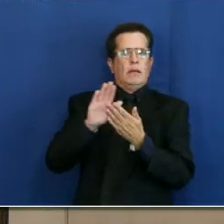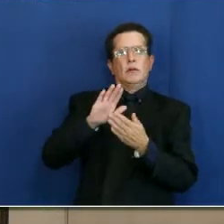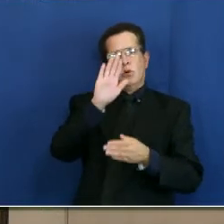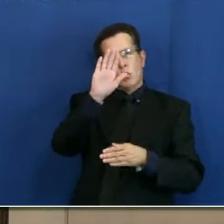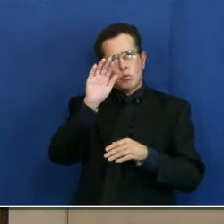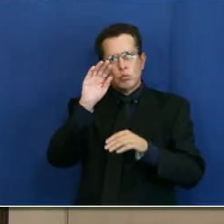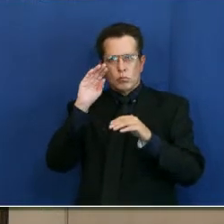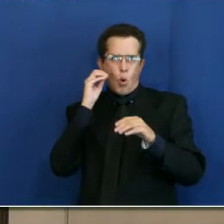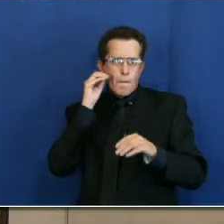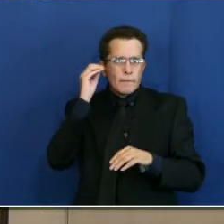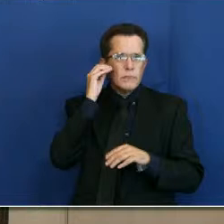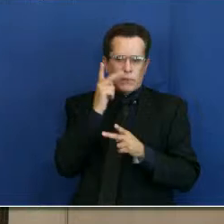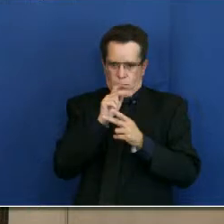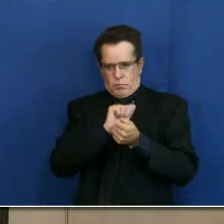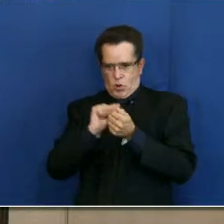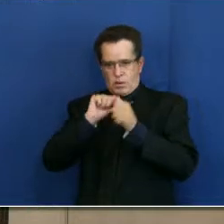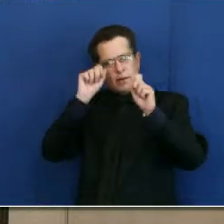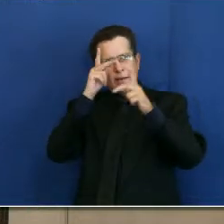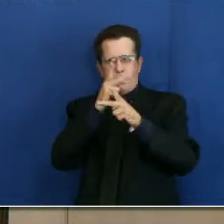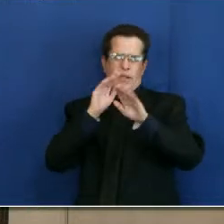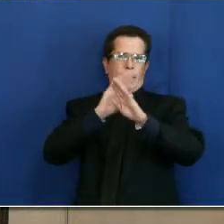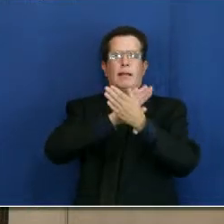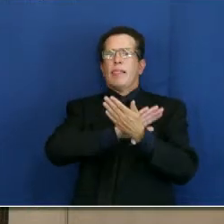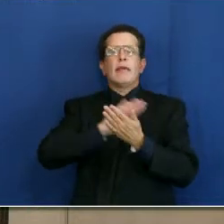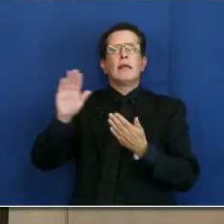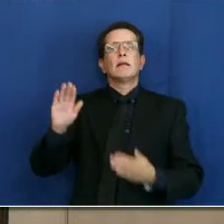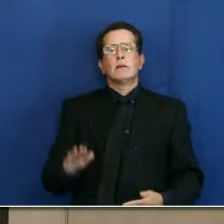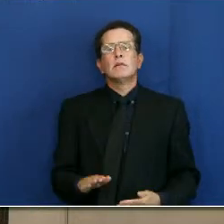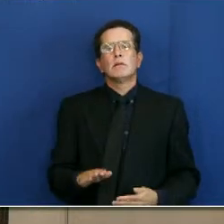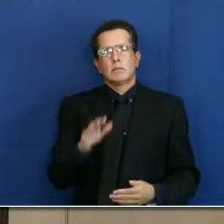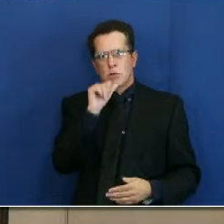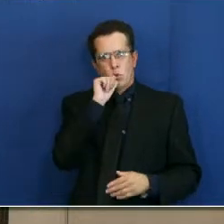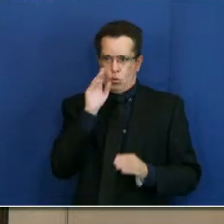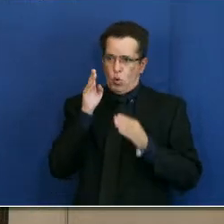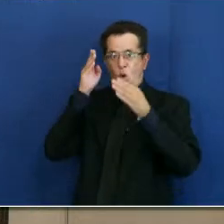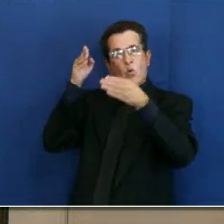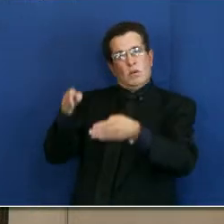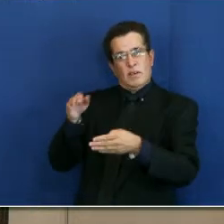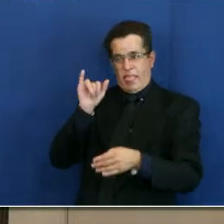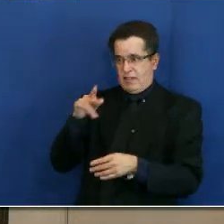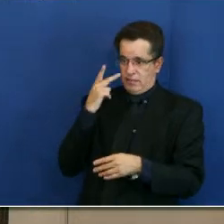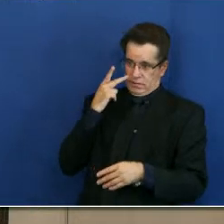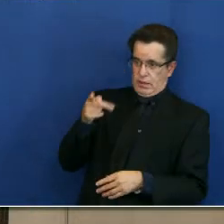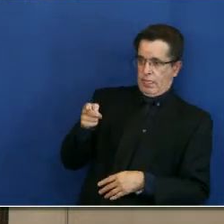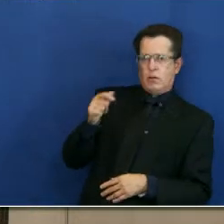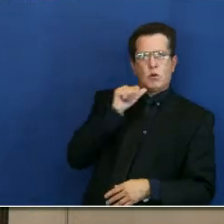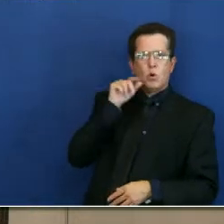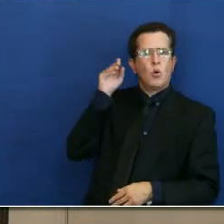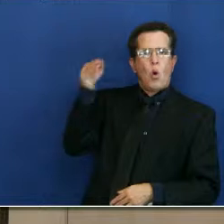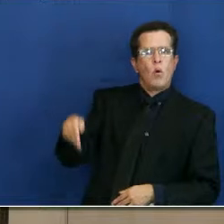personal hygiene, and just individuals not going out into these locations when they are sick.